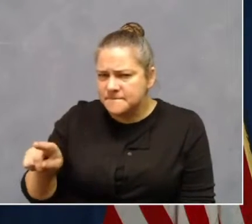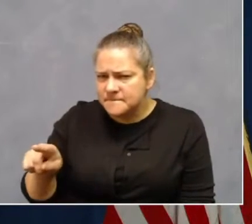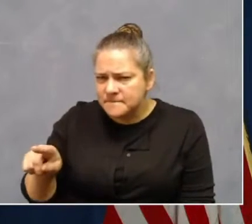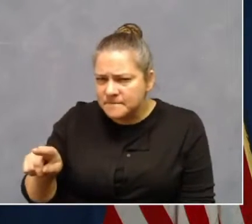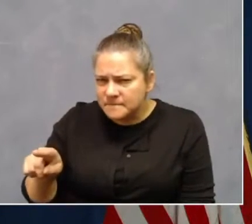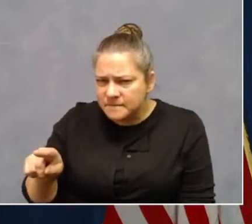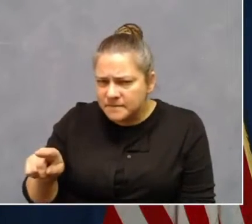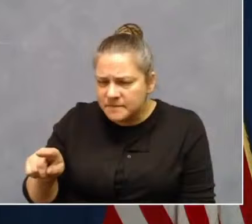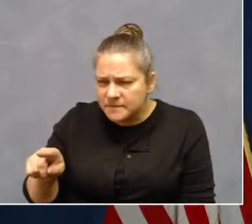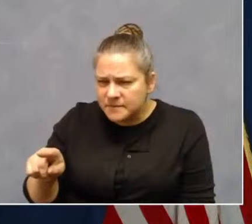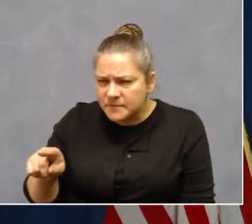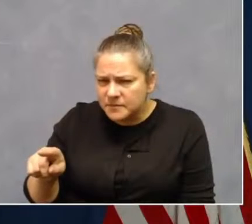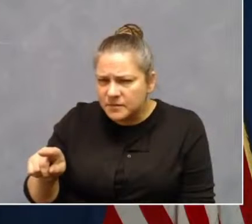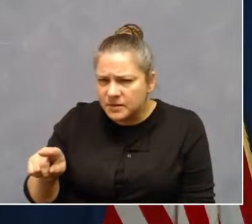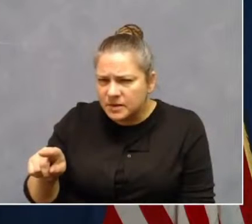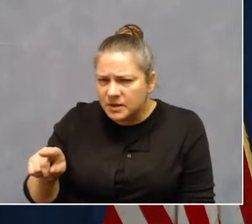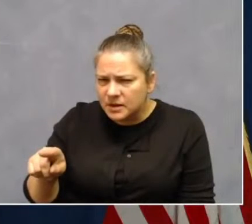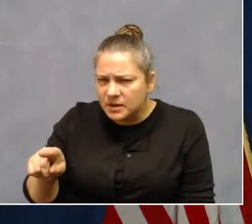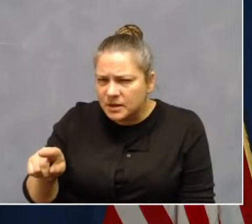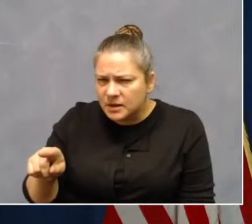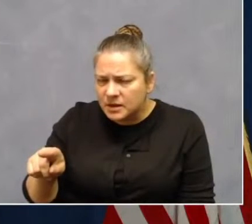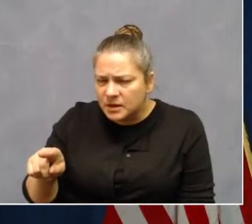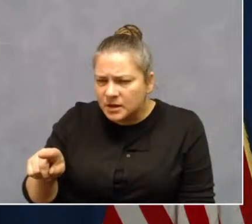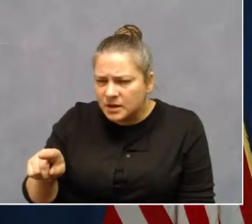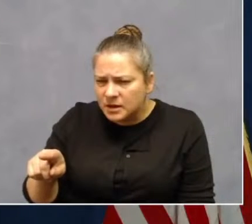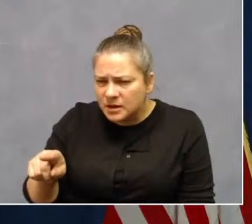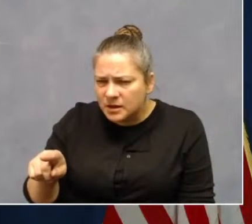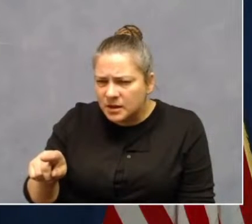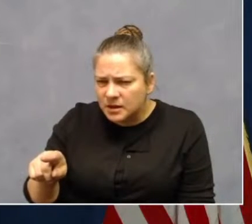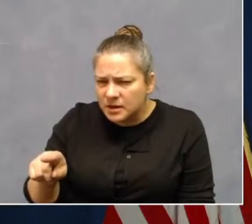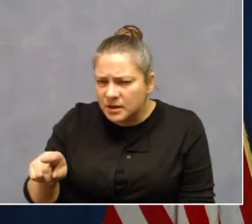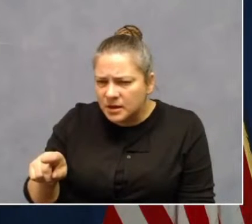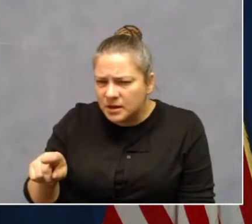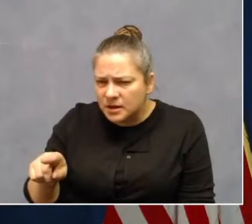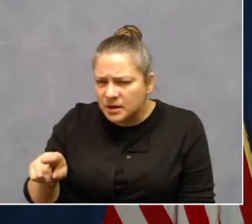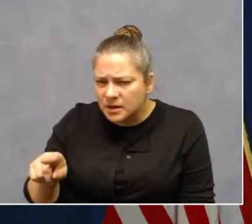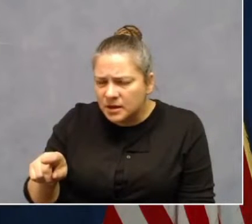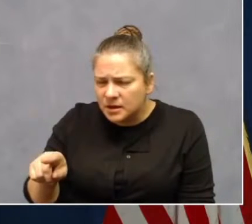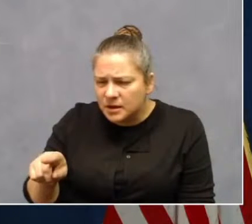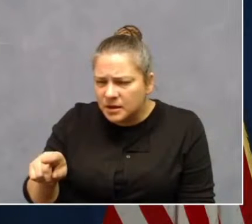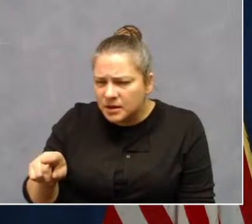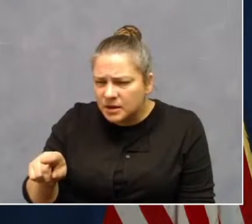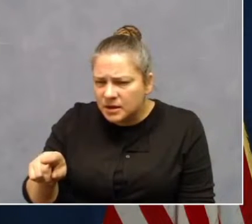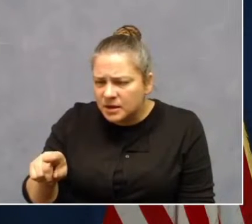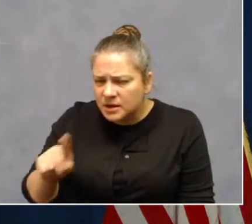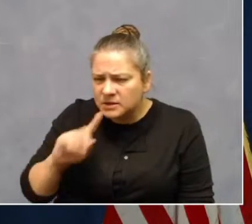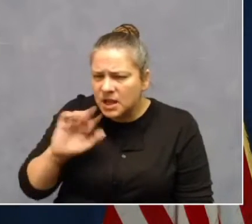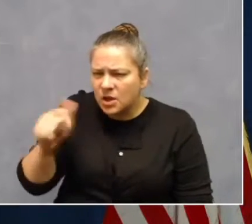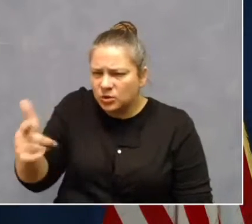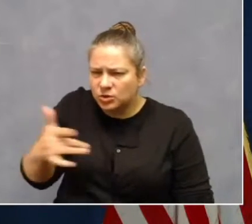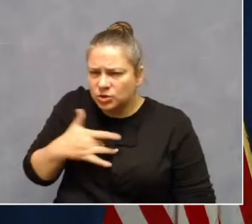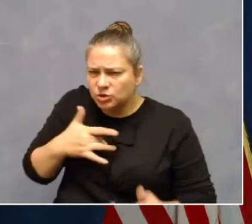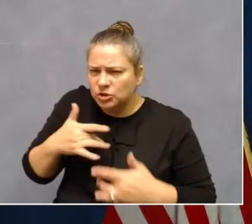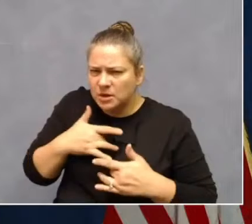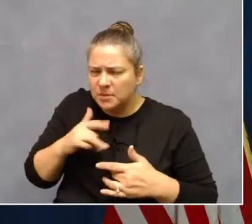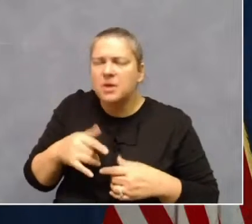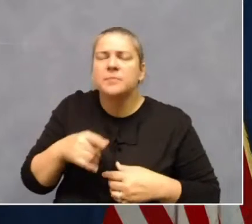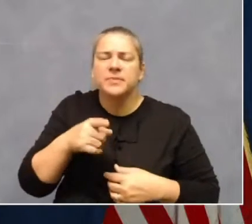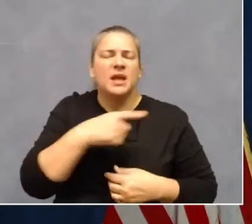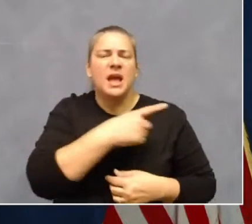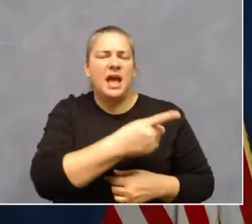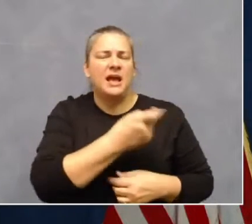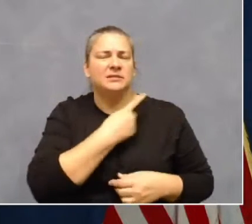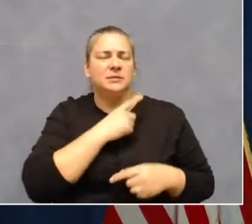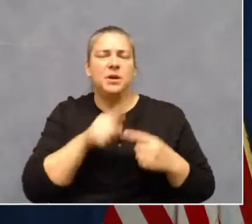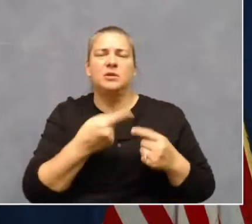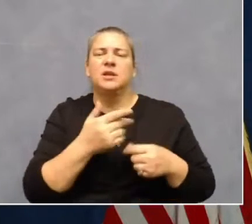understaffed for all the contact tracing. How concerned are you that they'll be able to keep up with it as the numbers rise? The question is on our local health departments